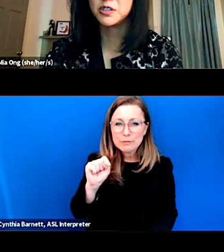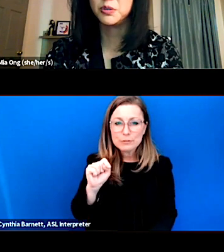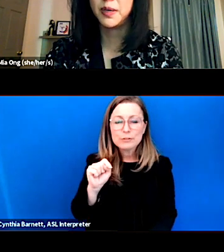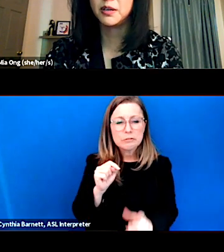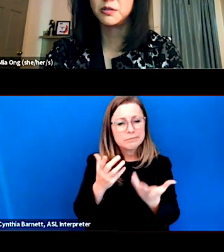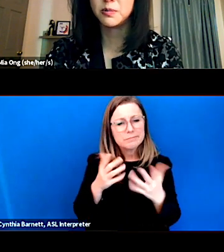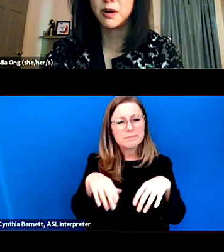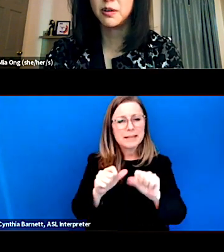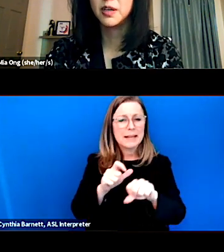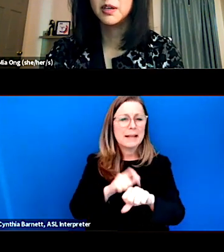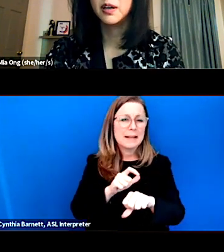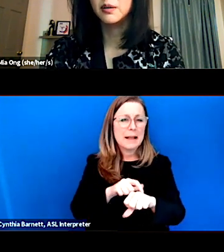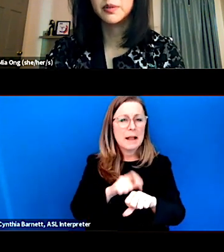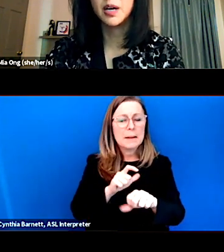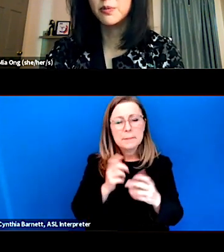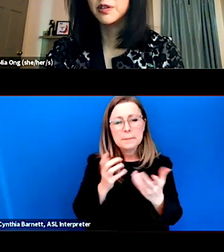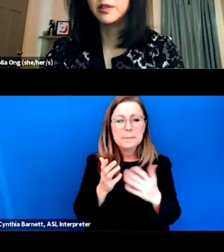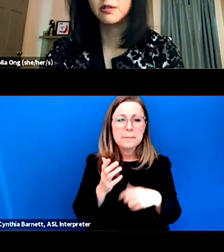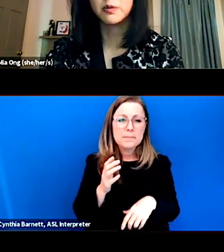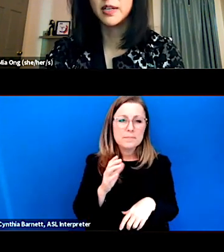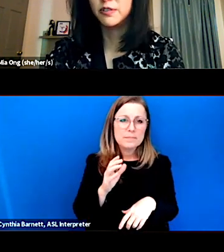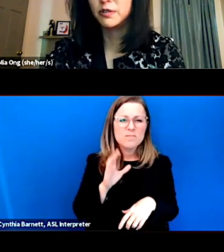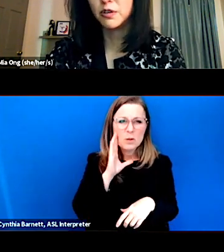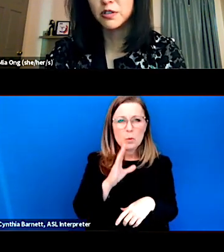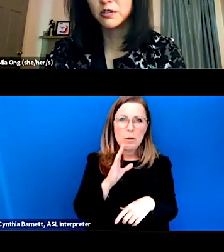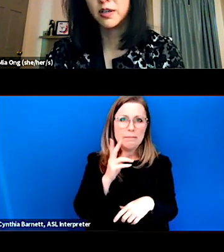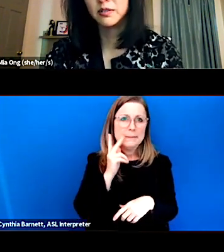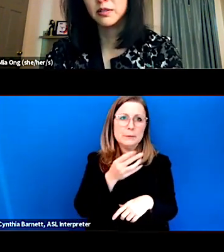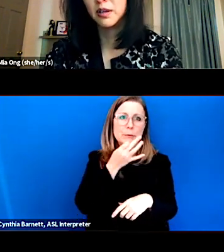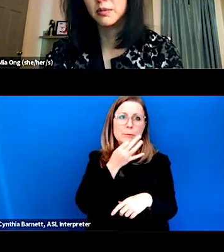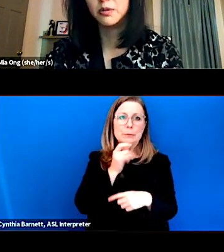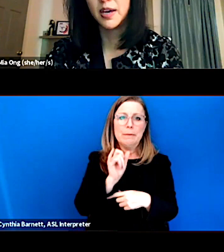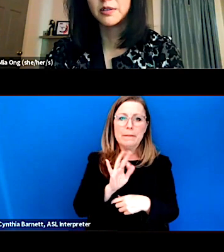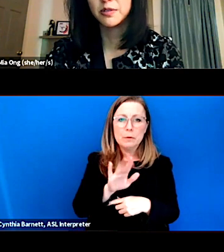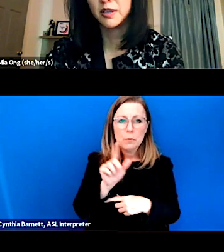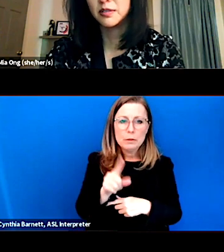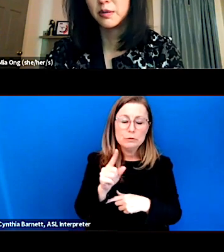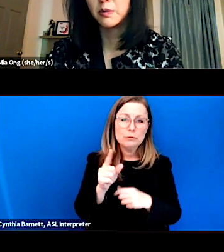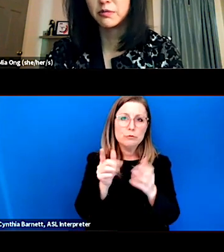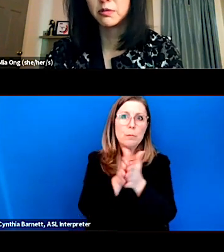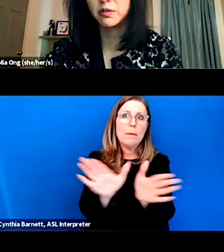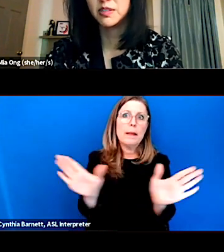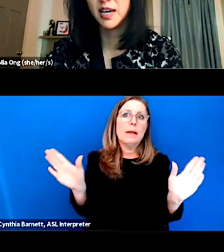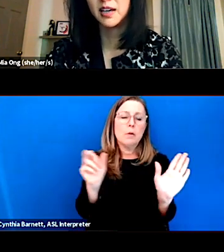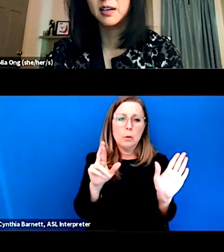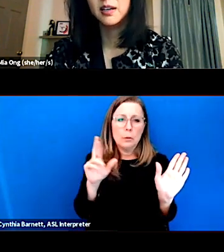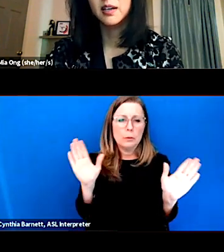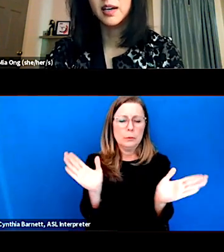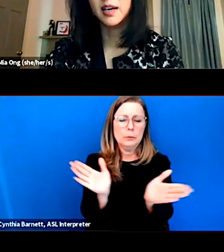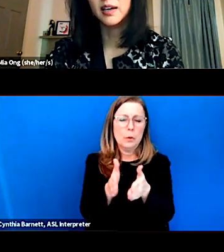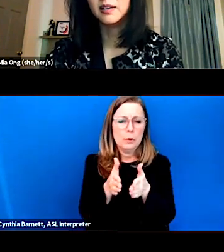question is too big or too small. Come with, create a few search strings, do the exercises that we went through with you